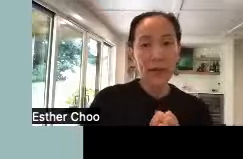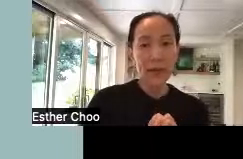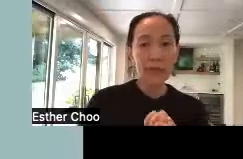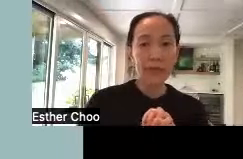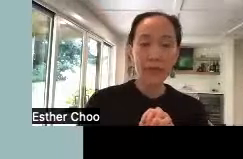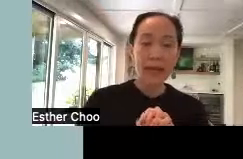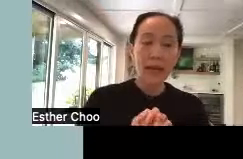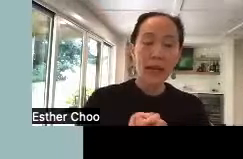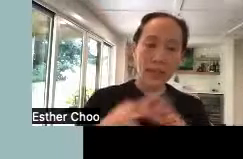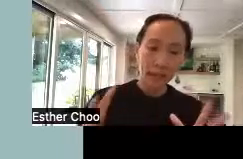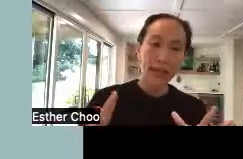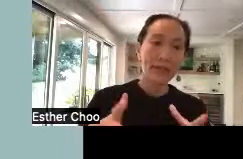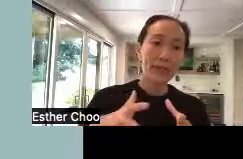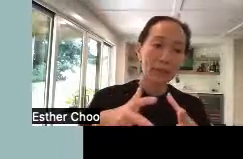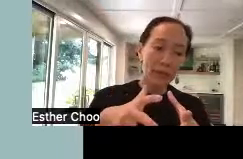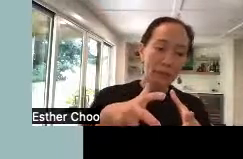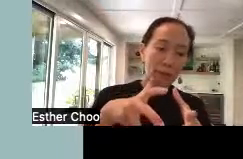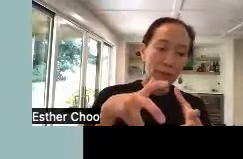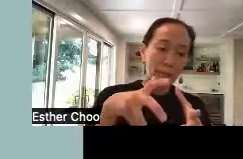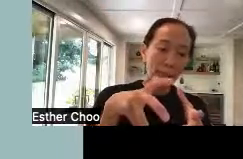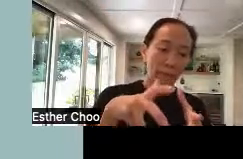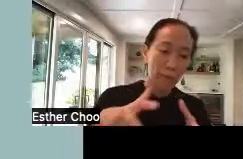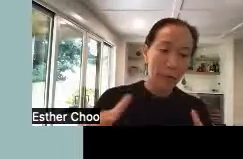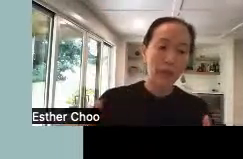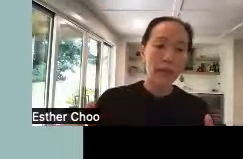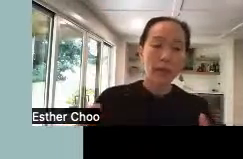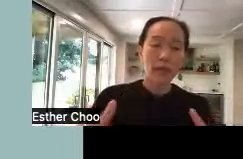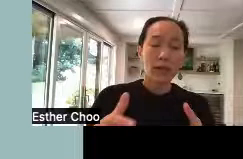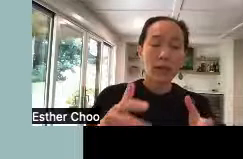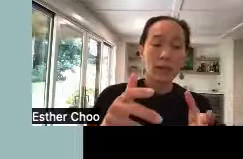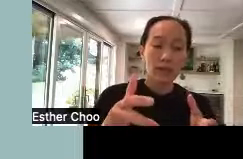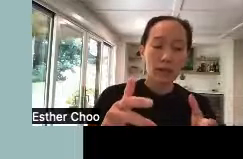fascinated by, because again, I say when there's big